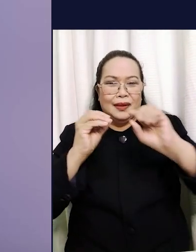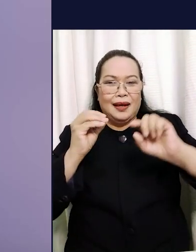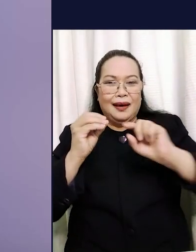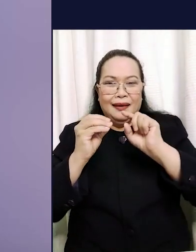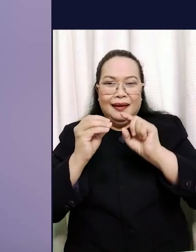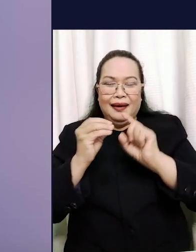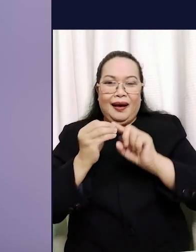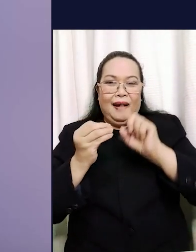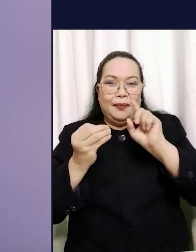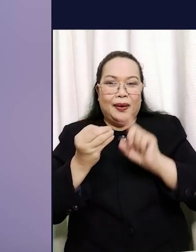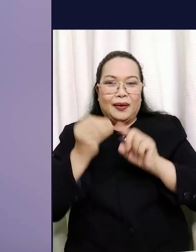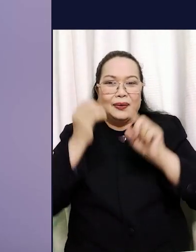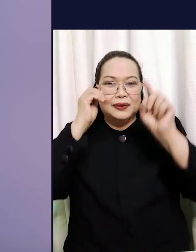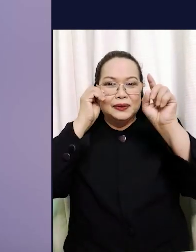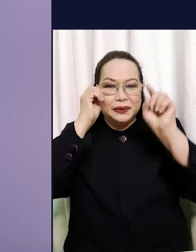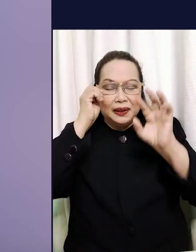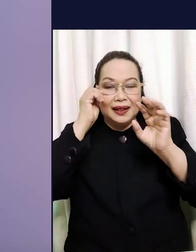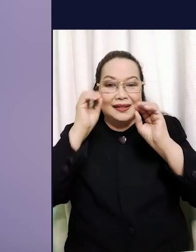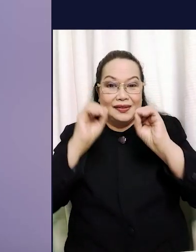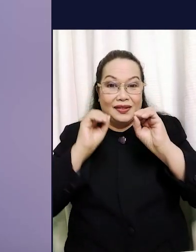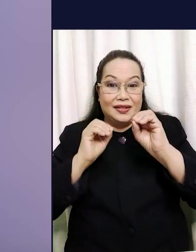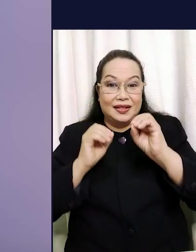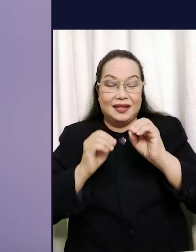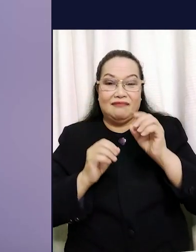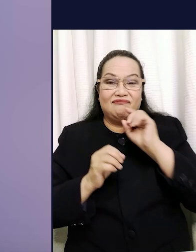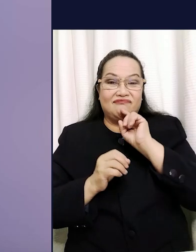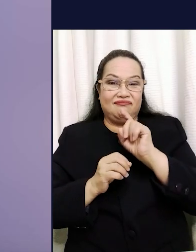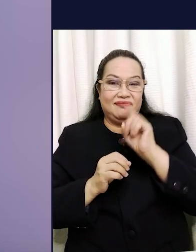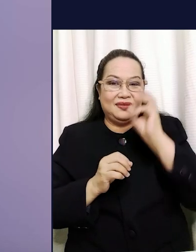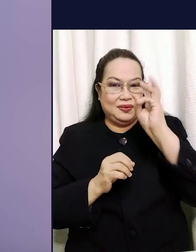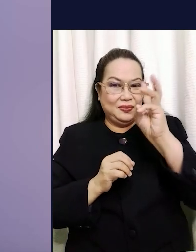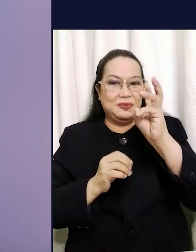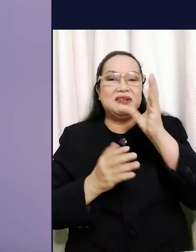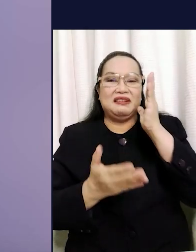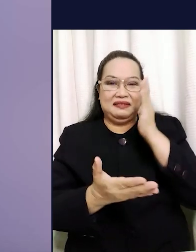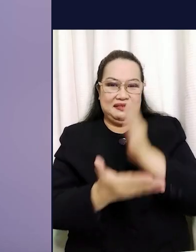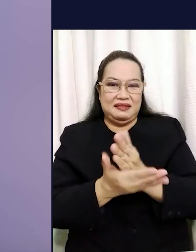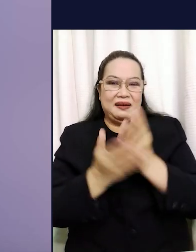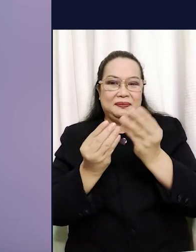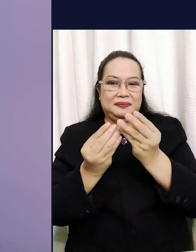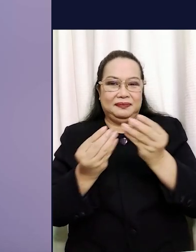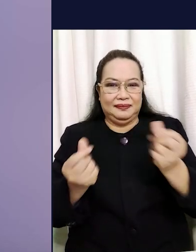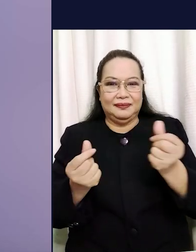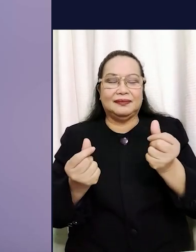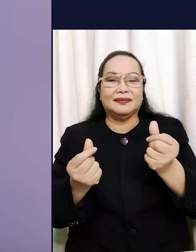tungkol sa mga kaalaman at katuruan ng Panginoon ay mawawala.